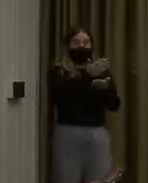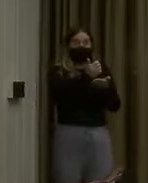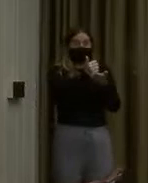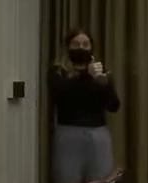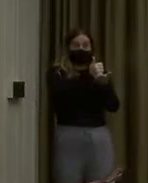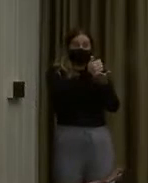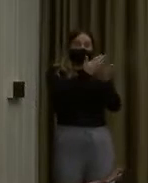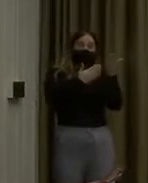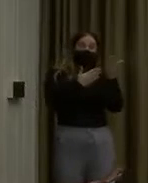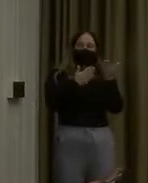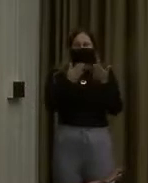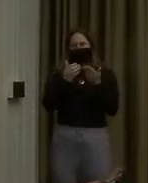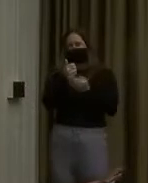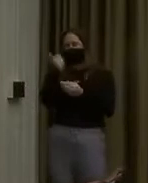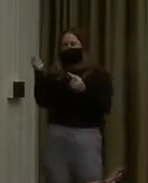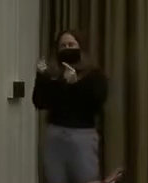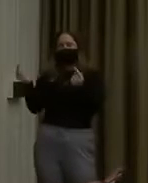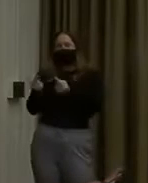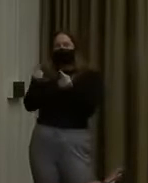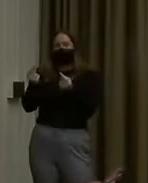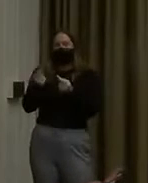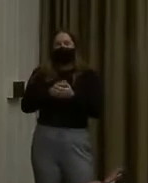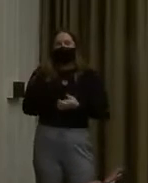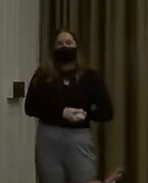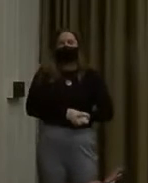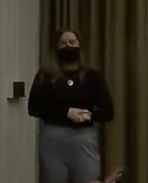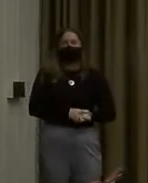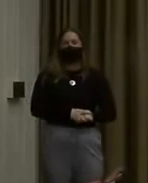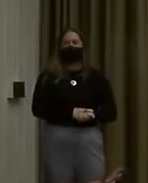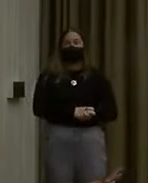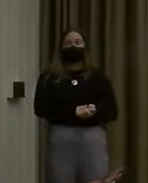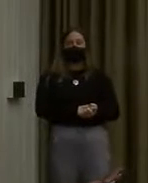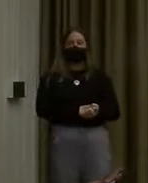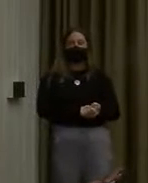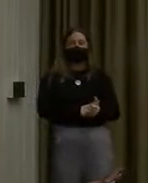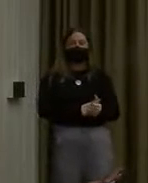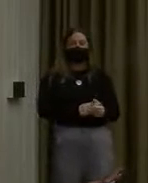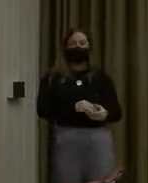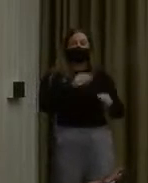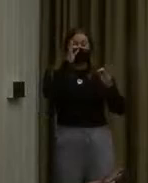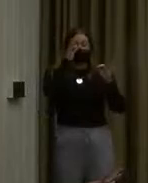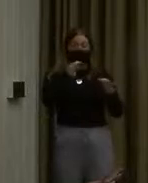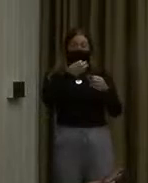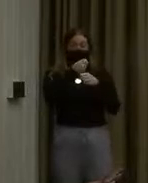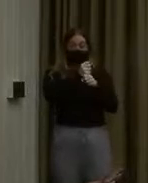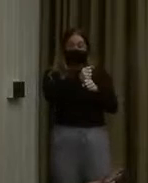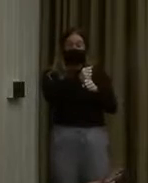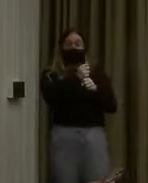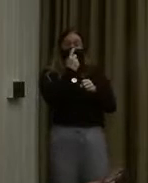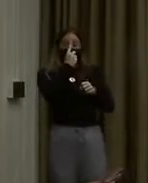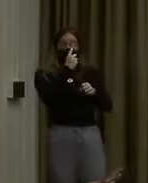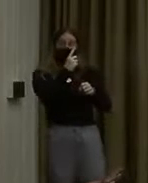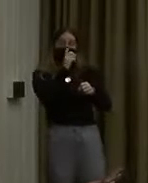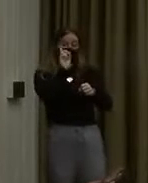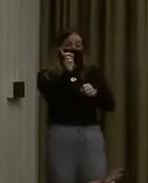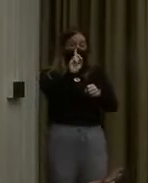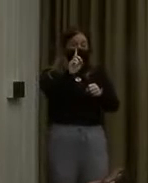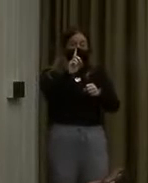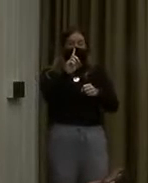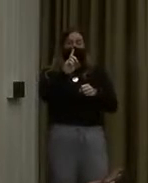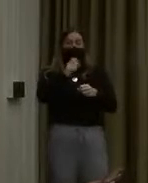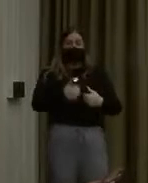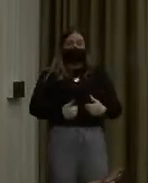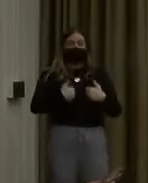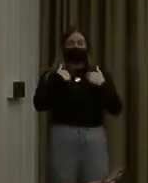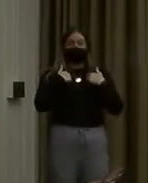decisions were made to place certain types of people on specific banks of the river while placing others elsewhere.